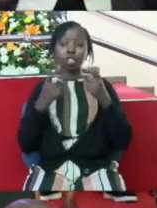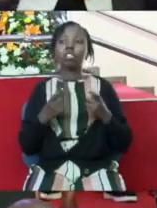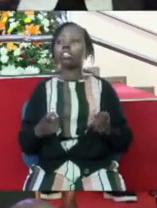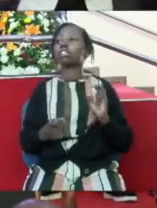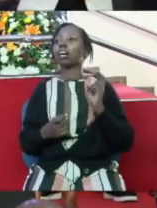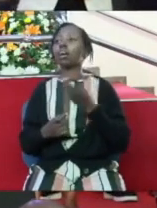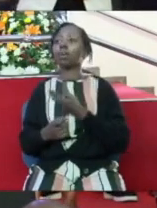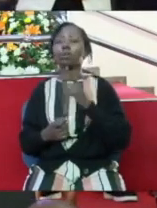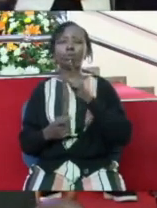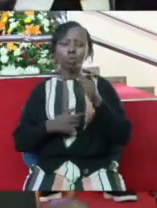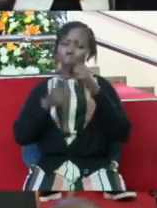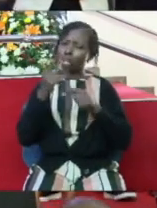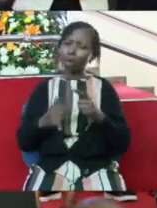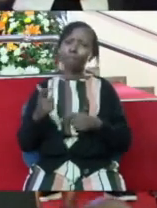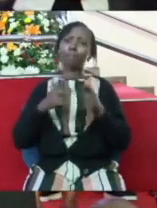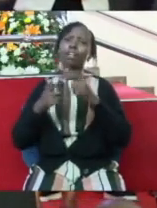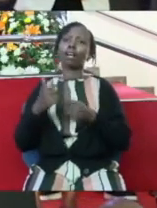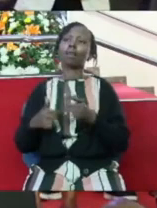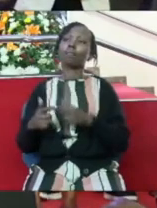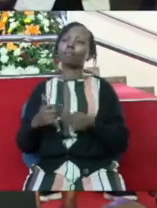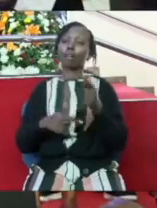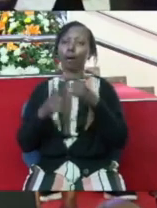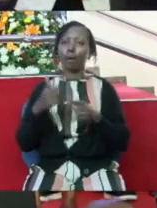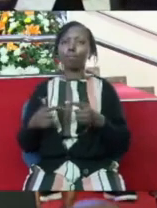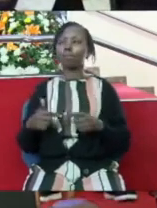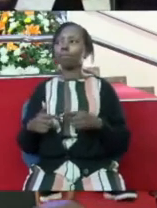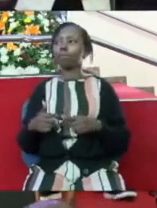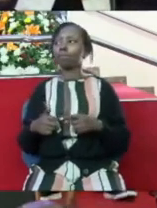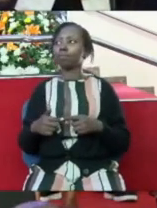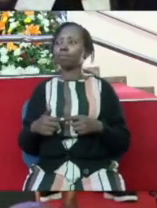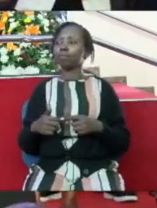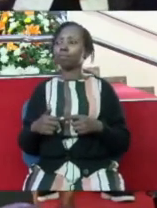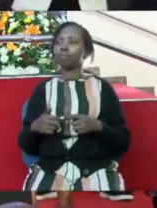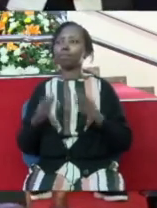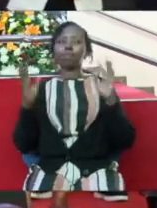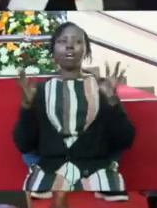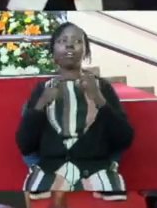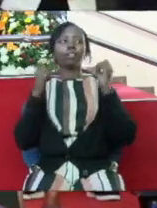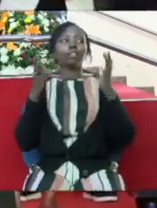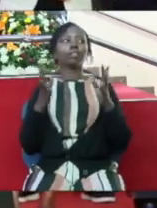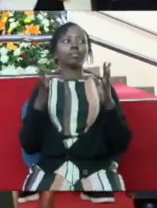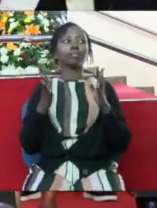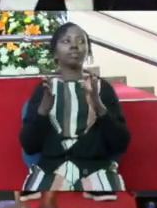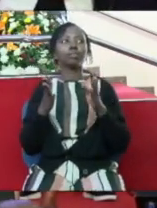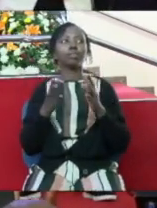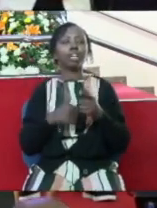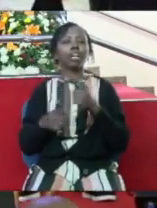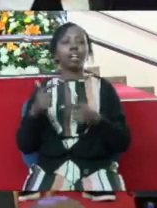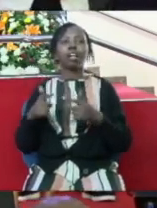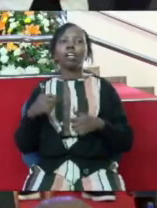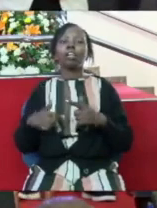Keep coming. Njoo kwa Yesu. Just come. Kuja njoo. Hallelujah. Amen. Just come, do